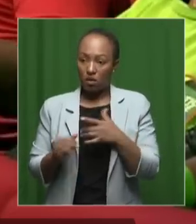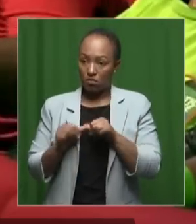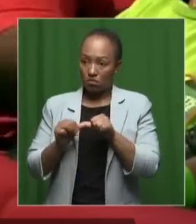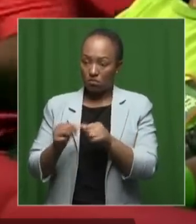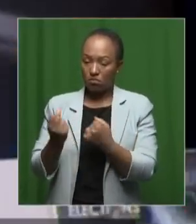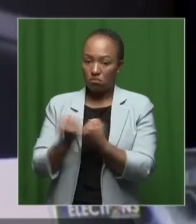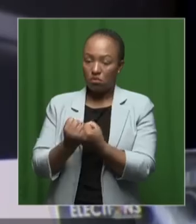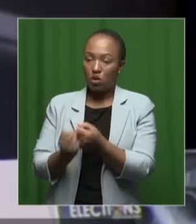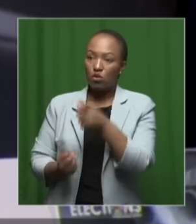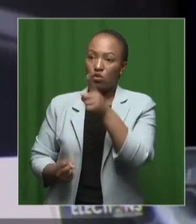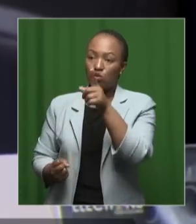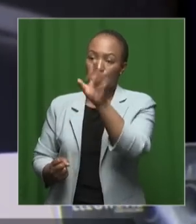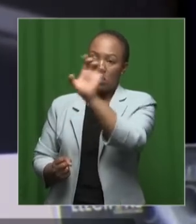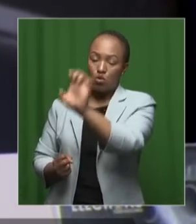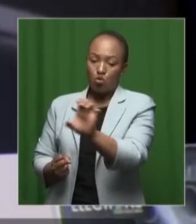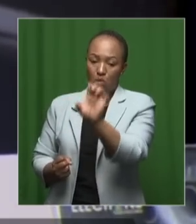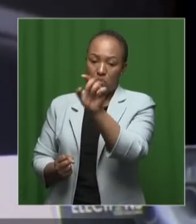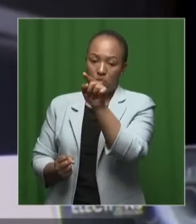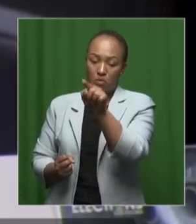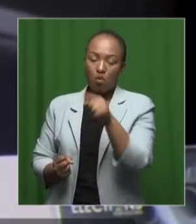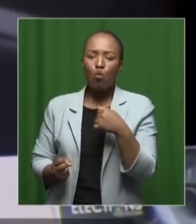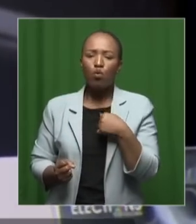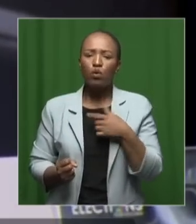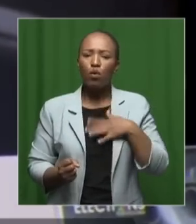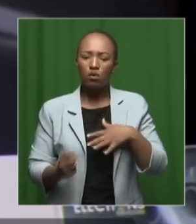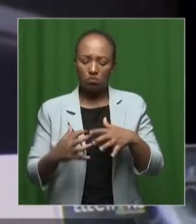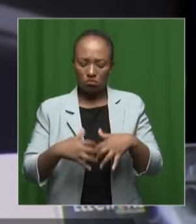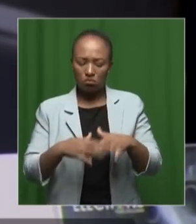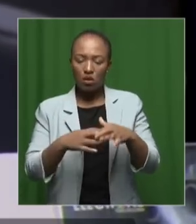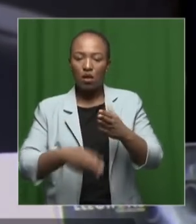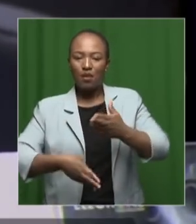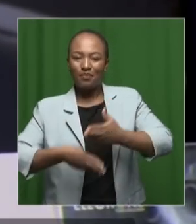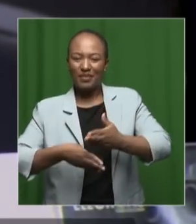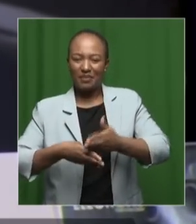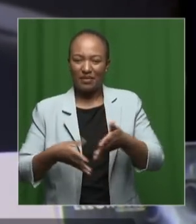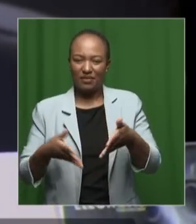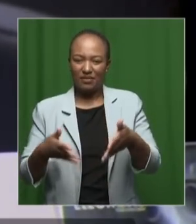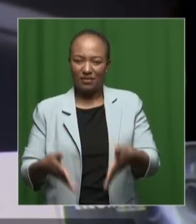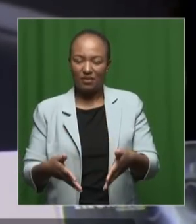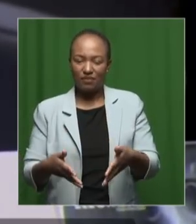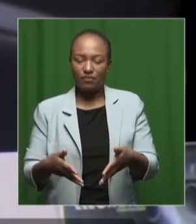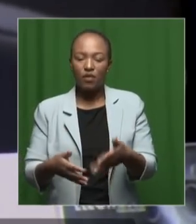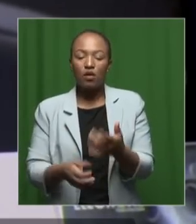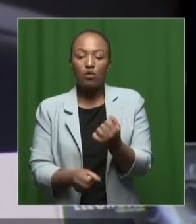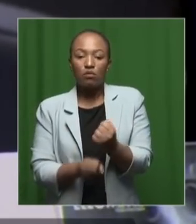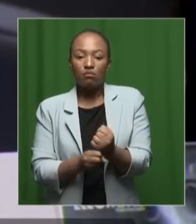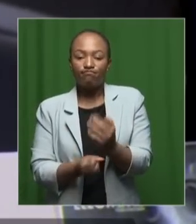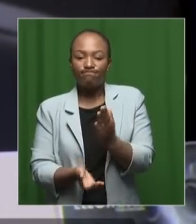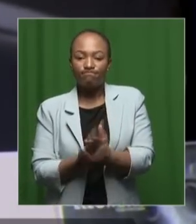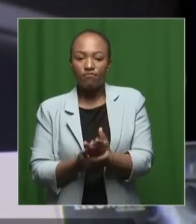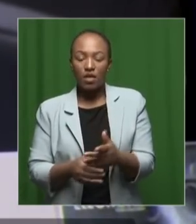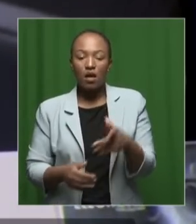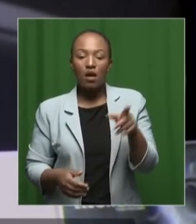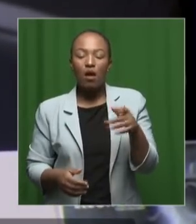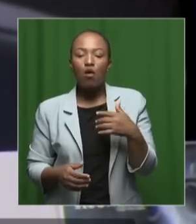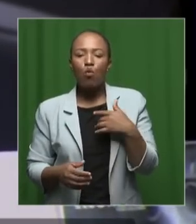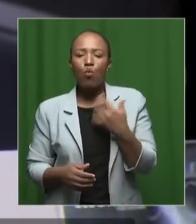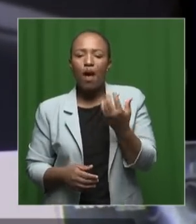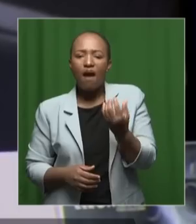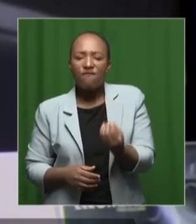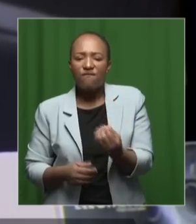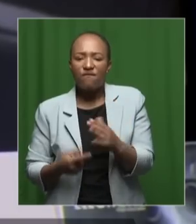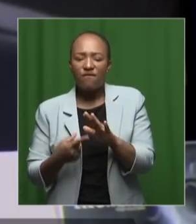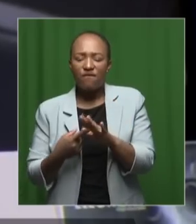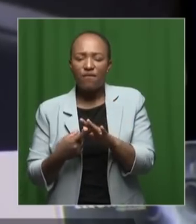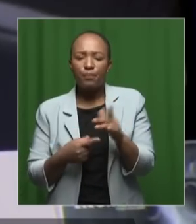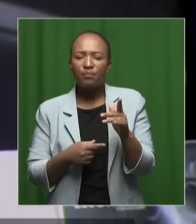want to do. We want to create jobs here. We want to make sure that there's beneficiation of our minerals. We want to make sure